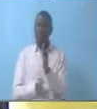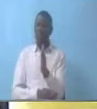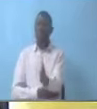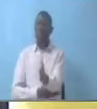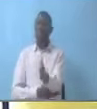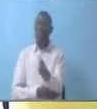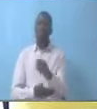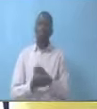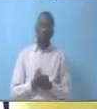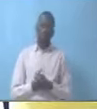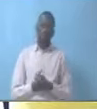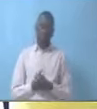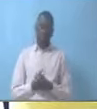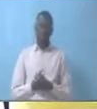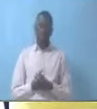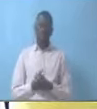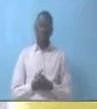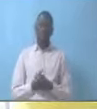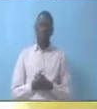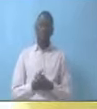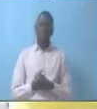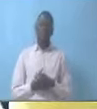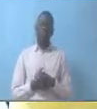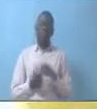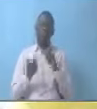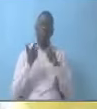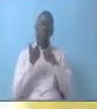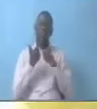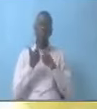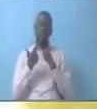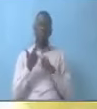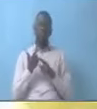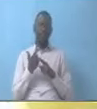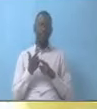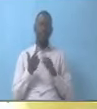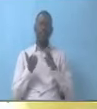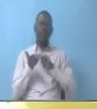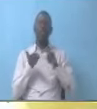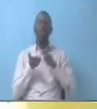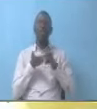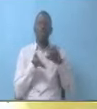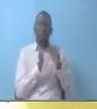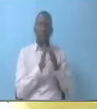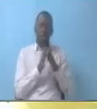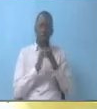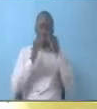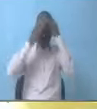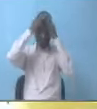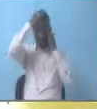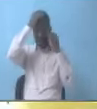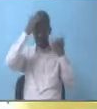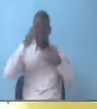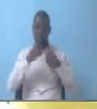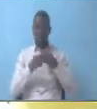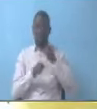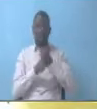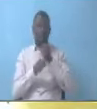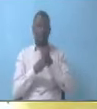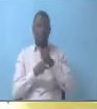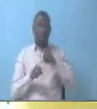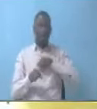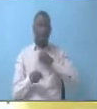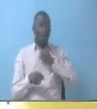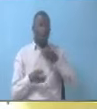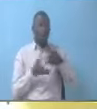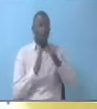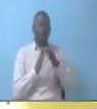Seven. Naturally, the soldiers had mapped out their own way of how to address some of the fundamental